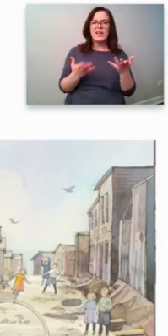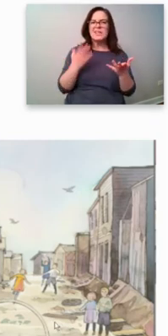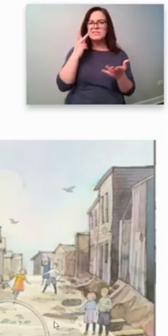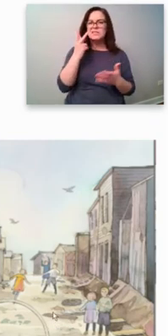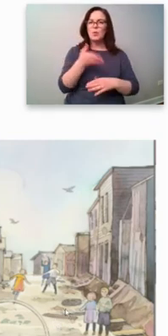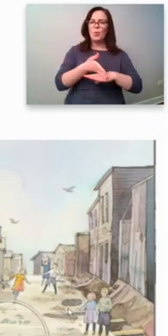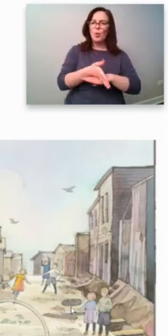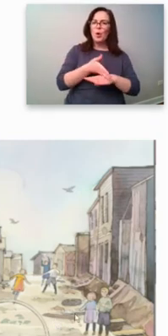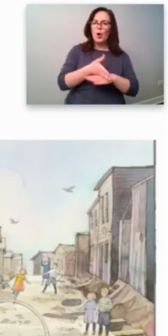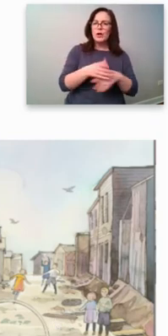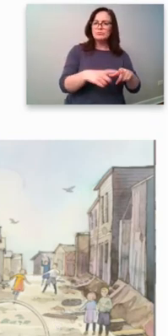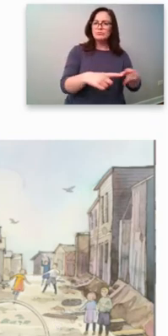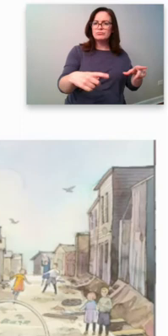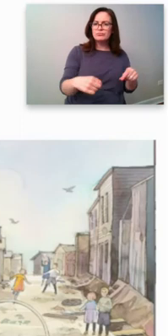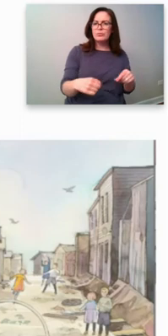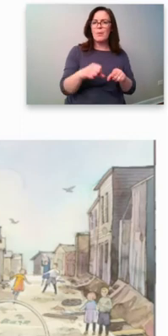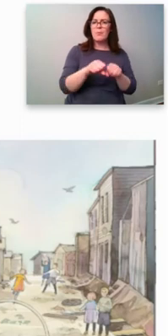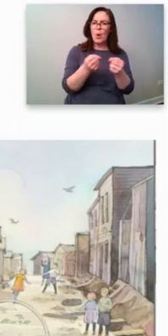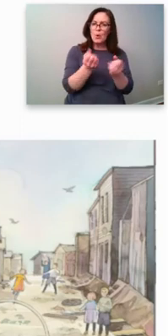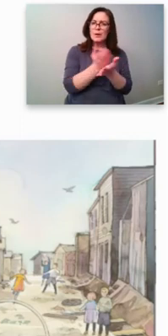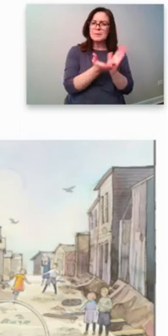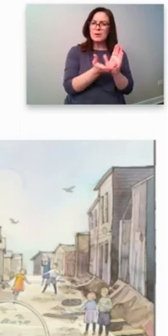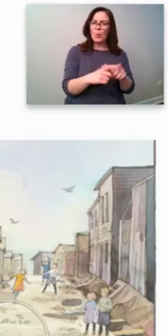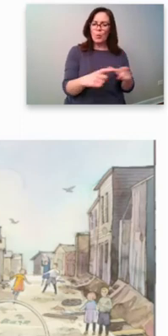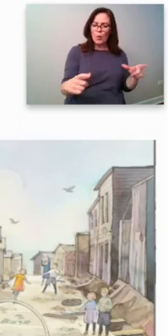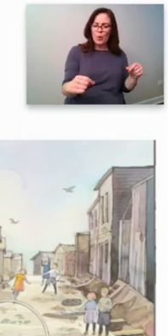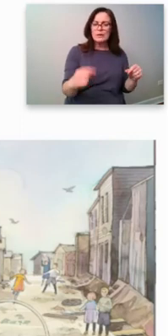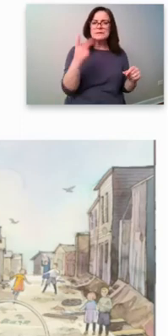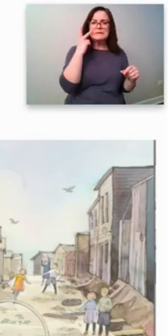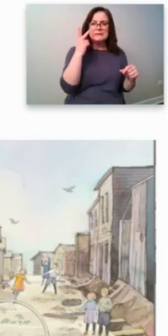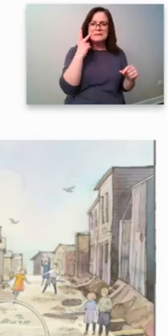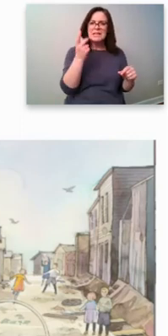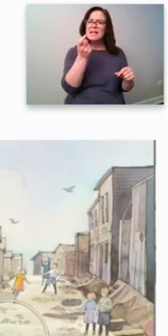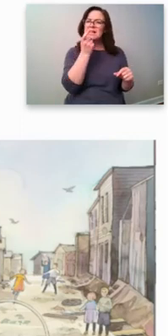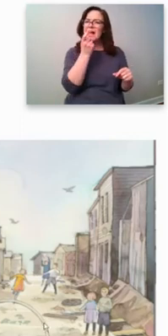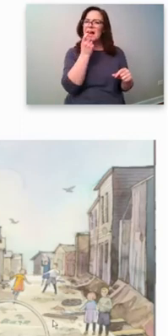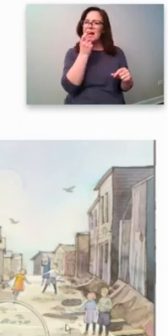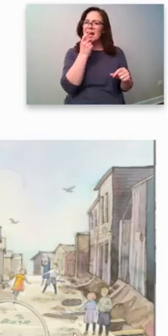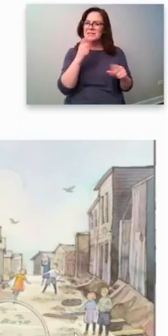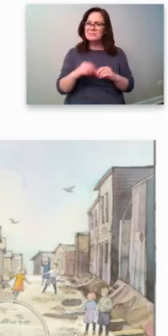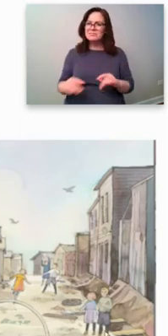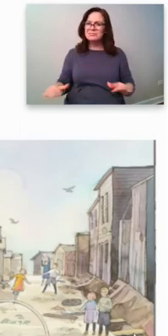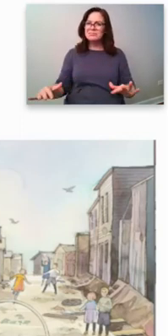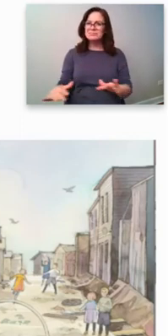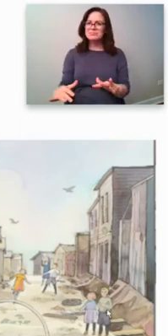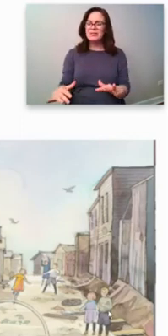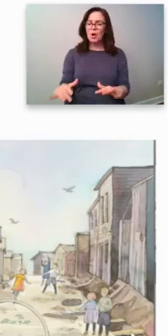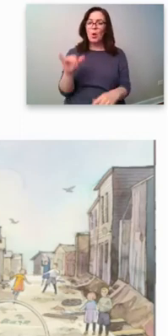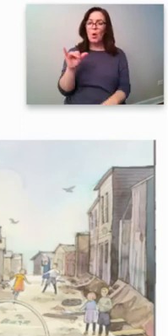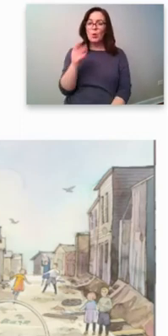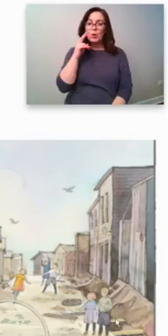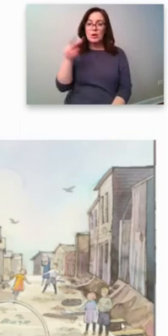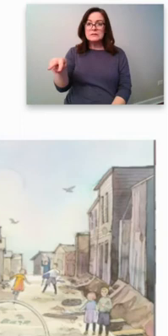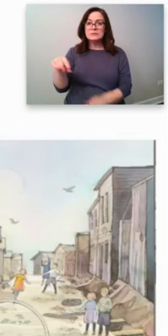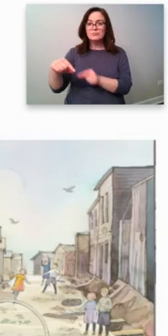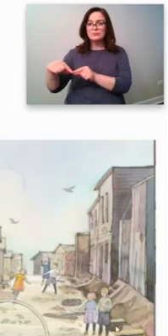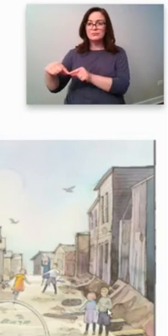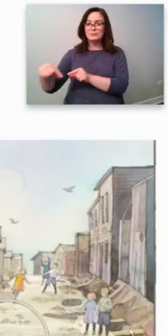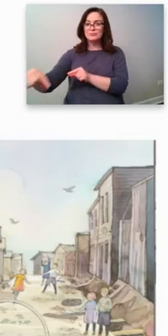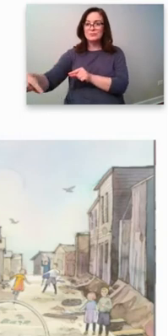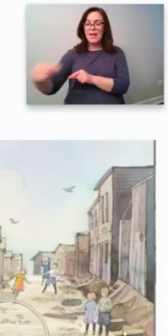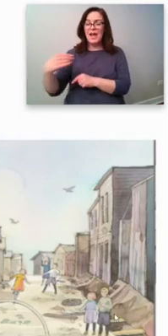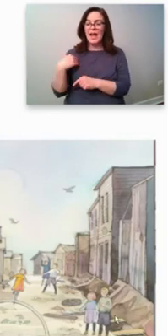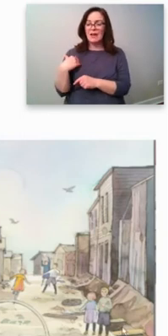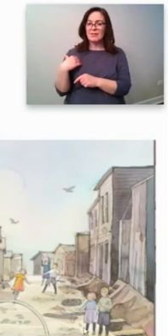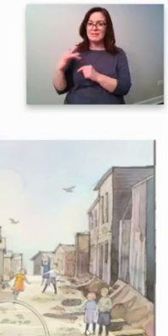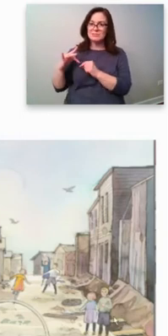wood, broken pieces of wood. I see a broken piece of glass down here. Oh, look at, that's like an